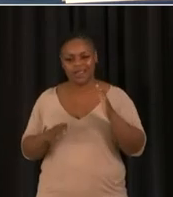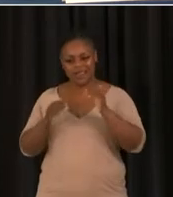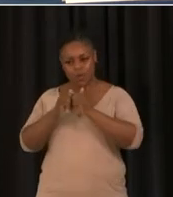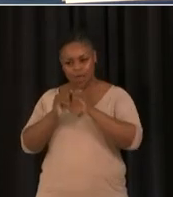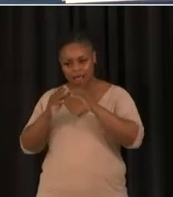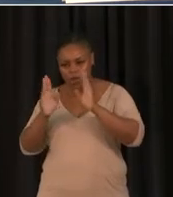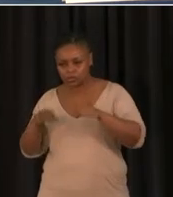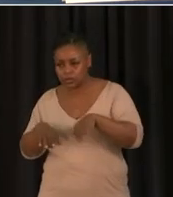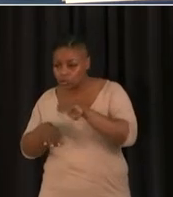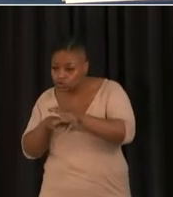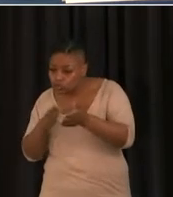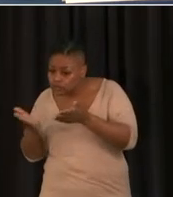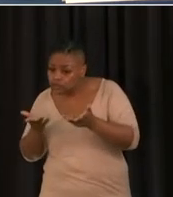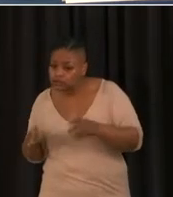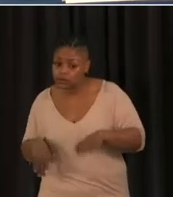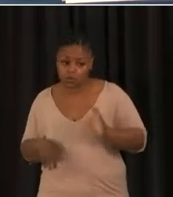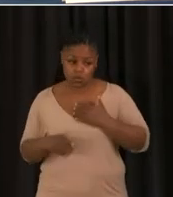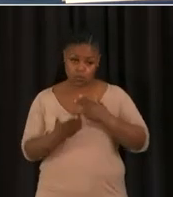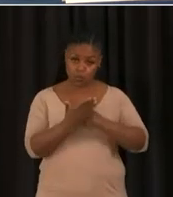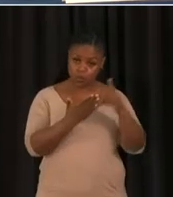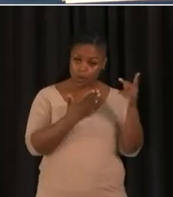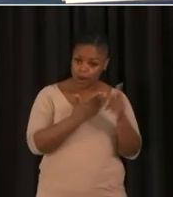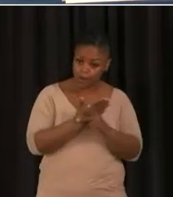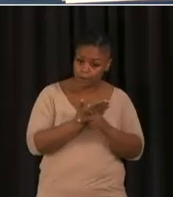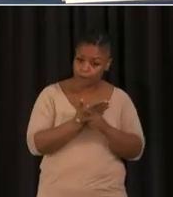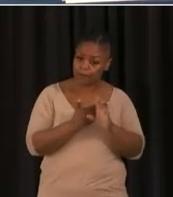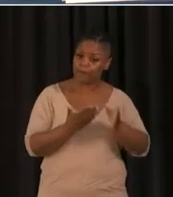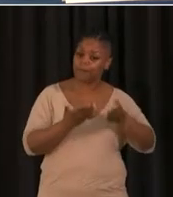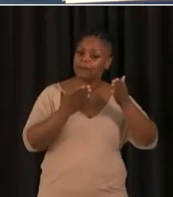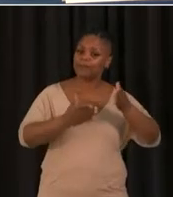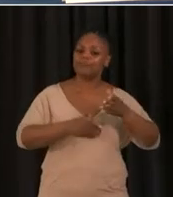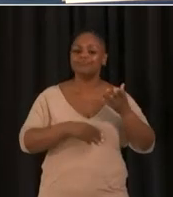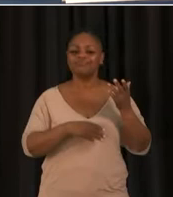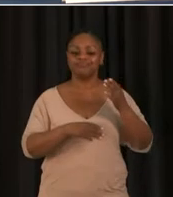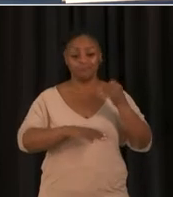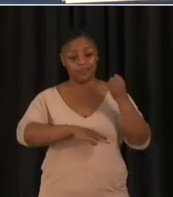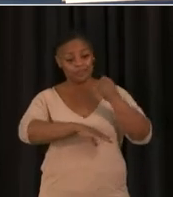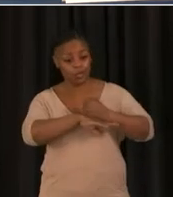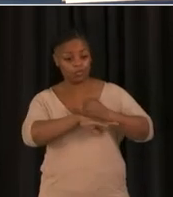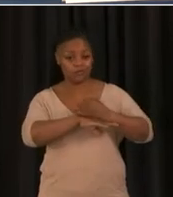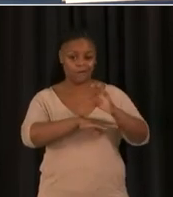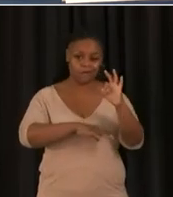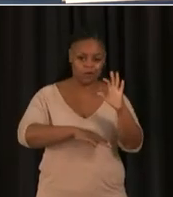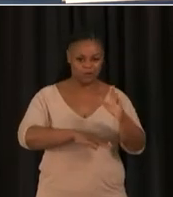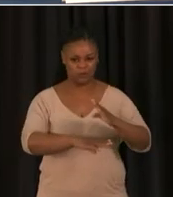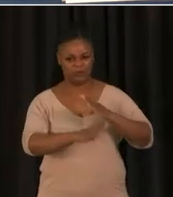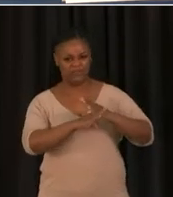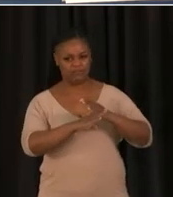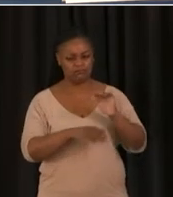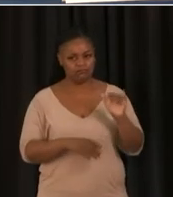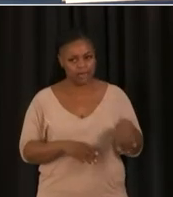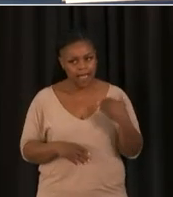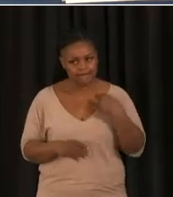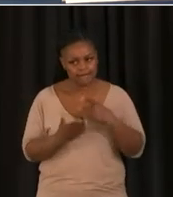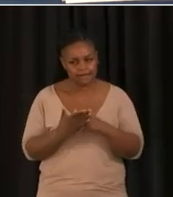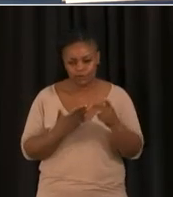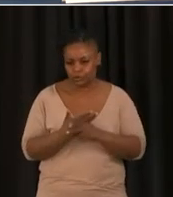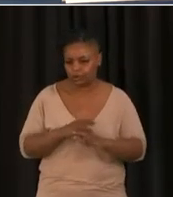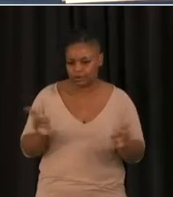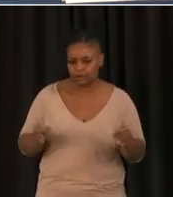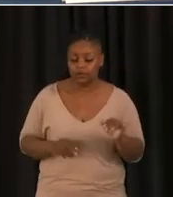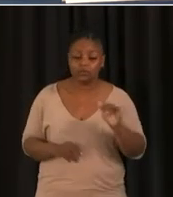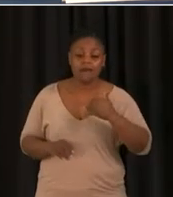and so we want to provide all the information necessary to assist those families in preparing for college. So again, please